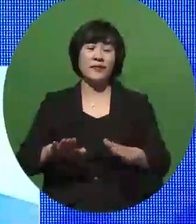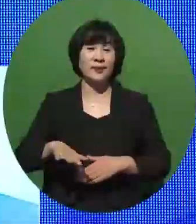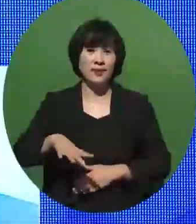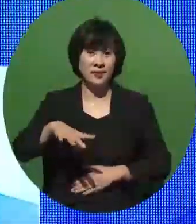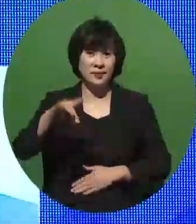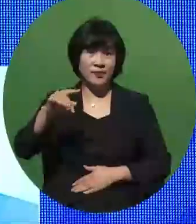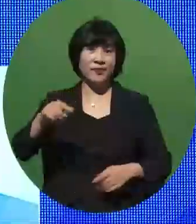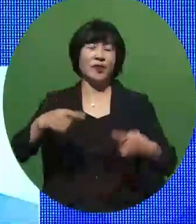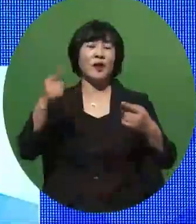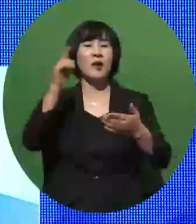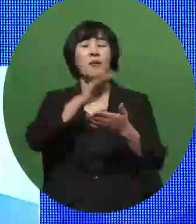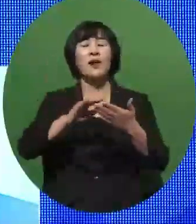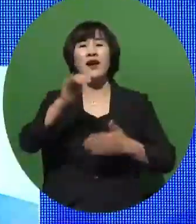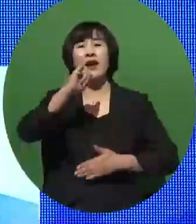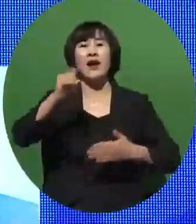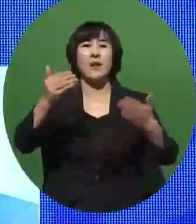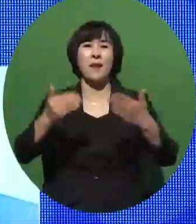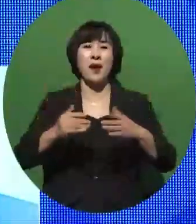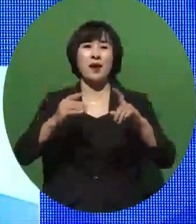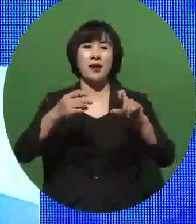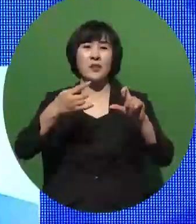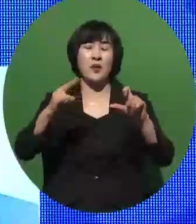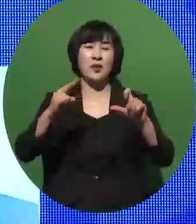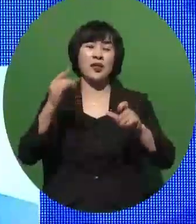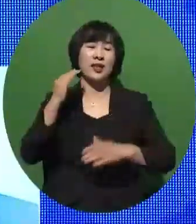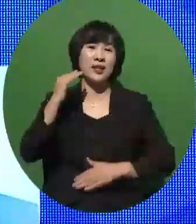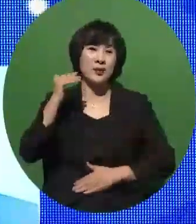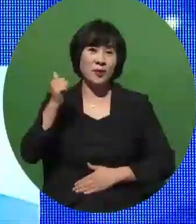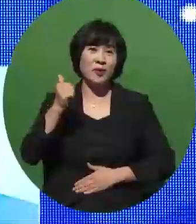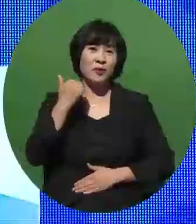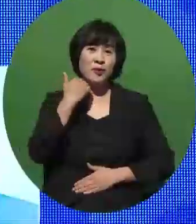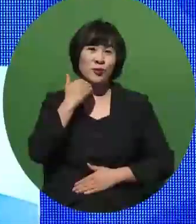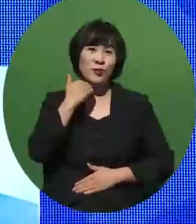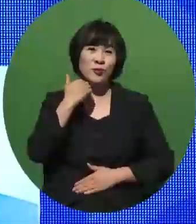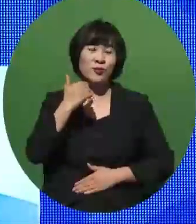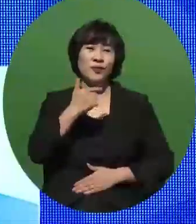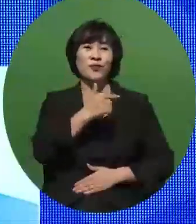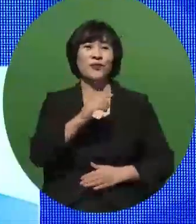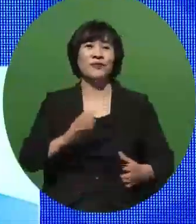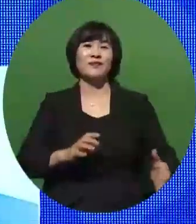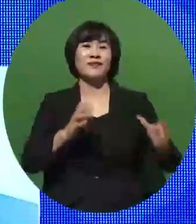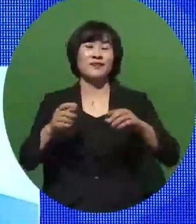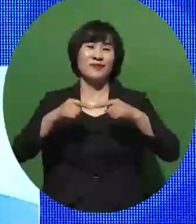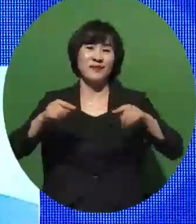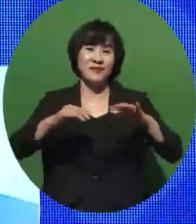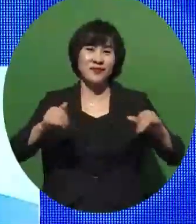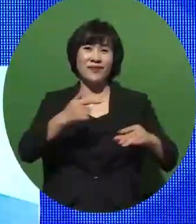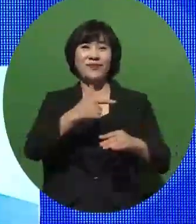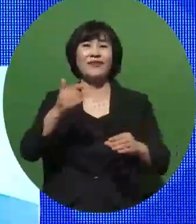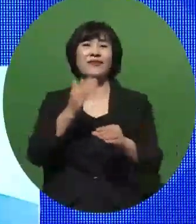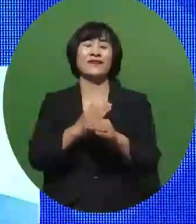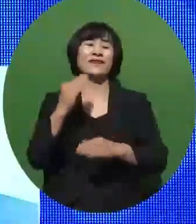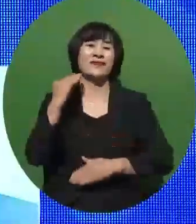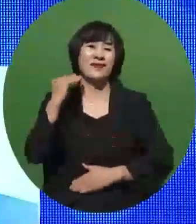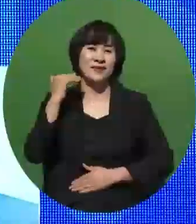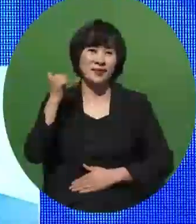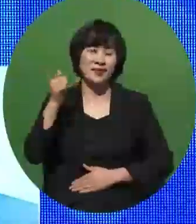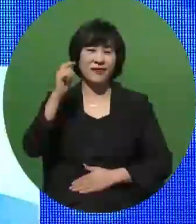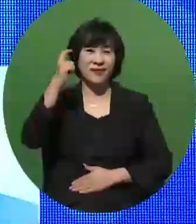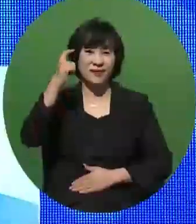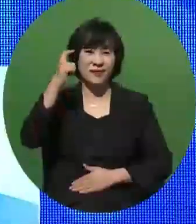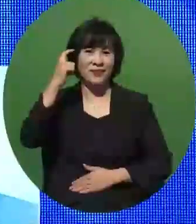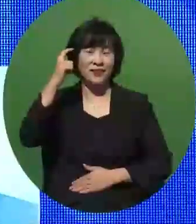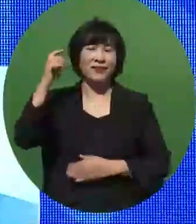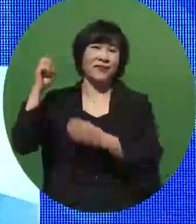Council. So, Mr. Kim Dae-jung, he is the first one to receive the Nobel Peace